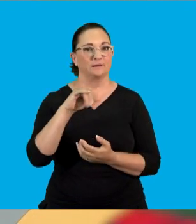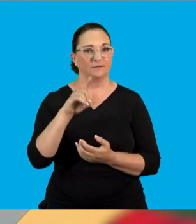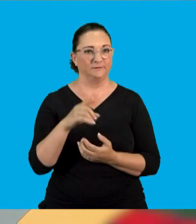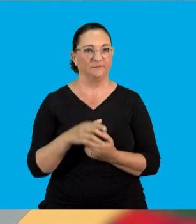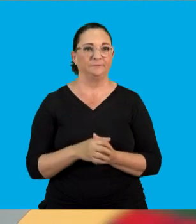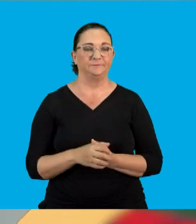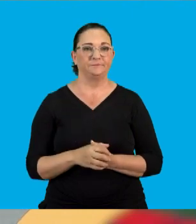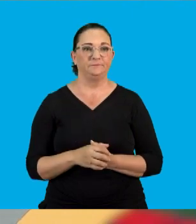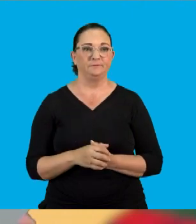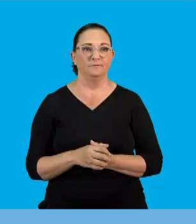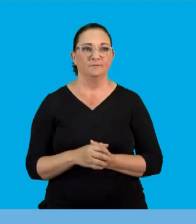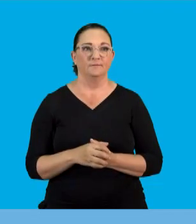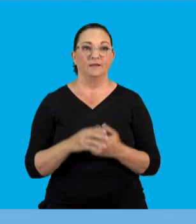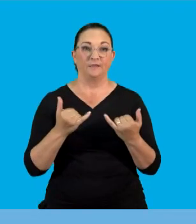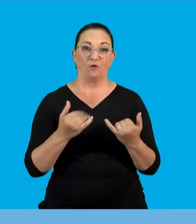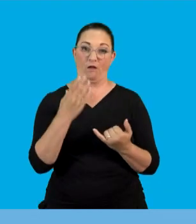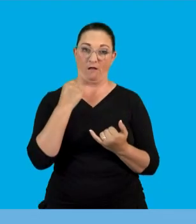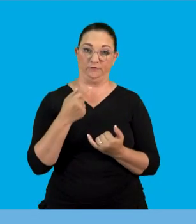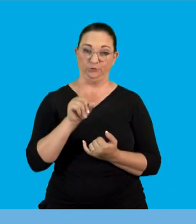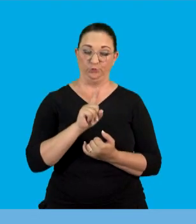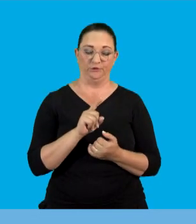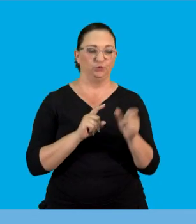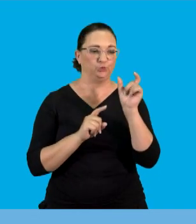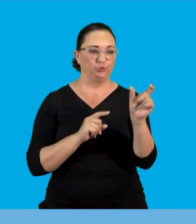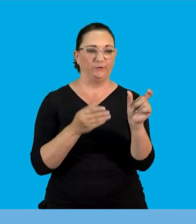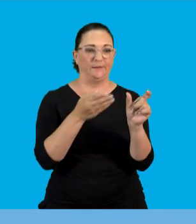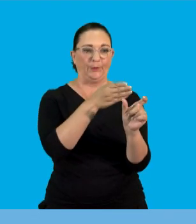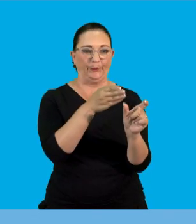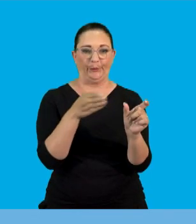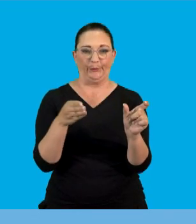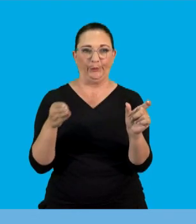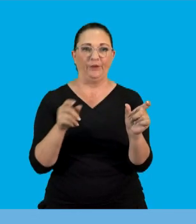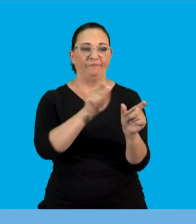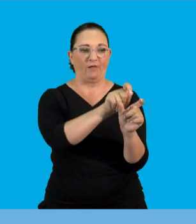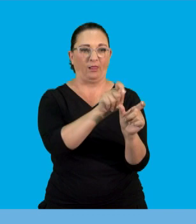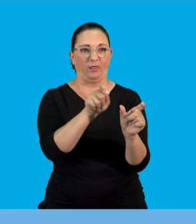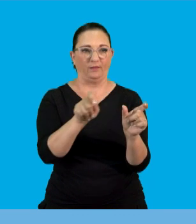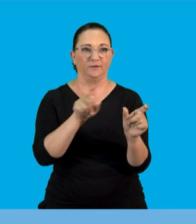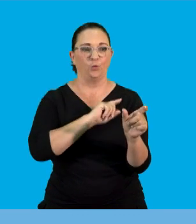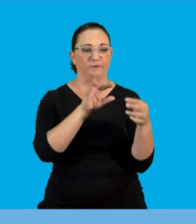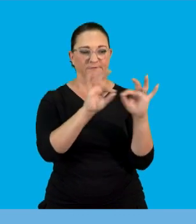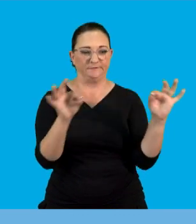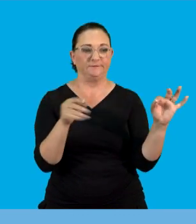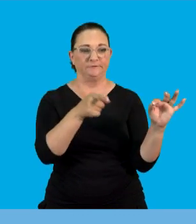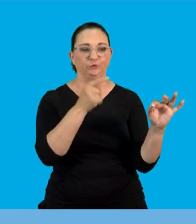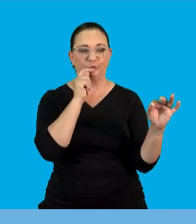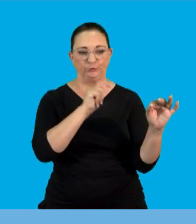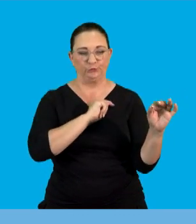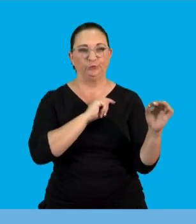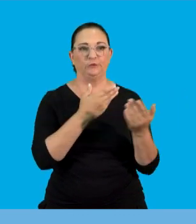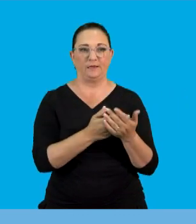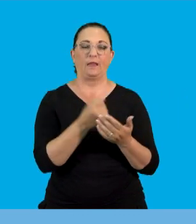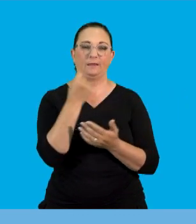what our first question is. We are asked to fill in the missing words in these sentences so that the sentences are true and